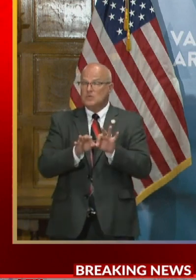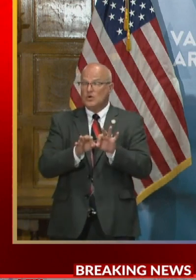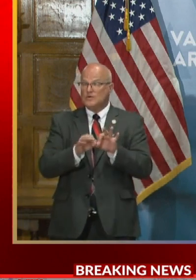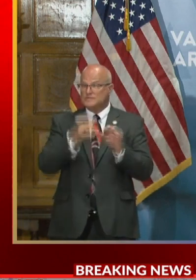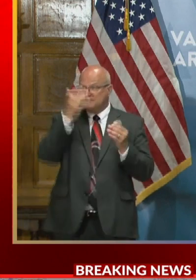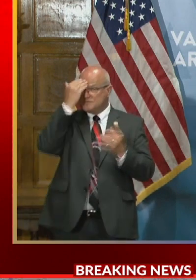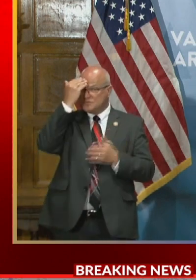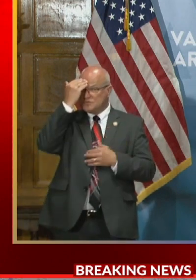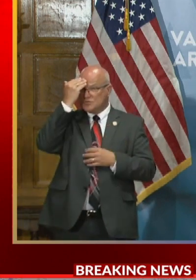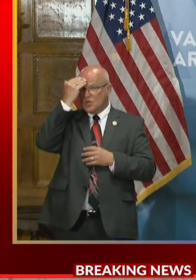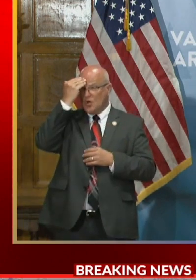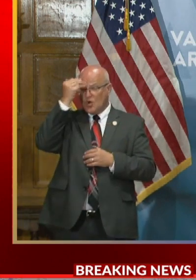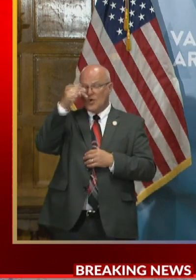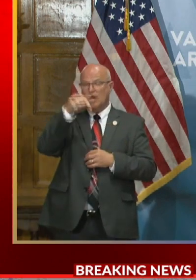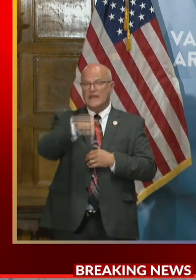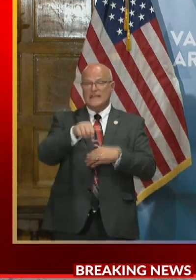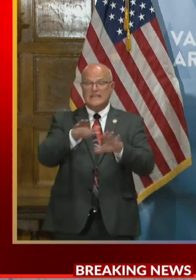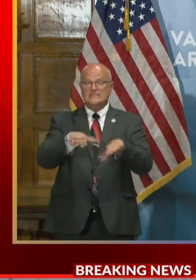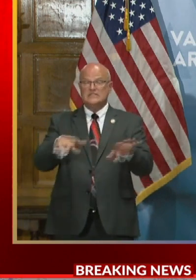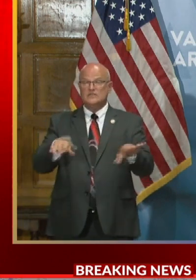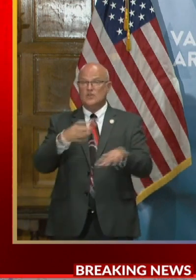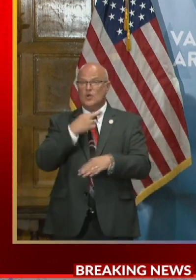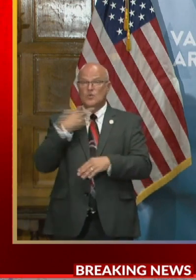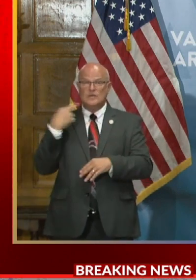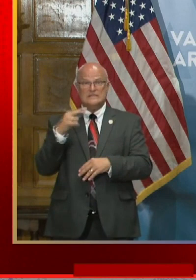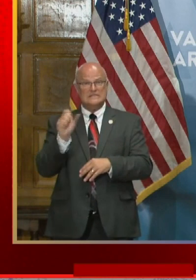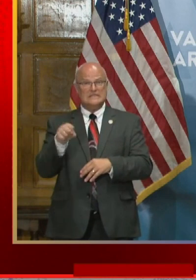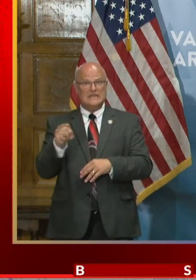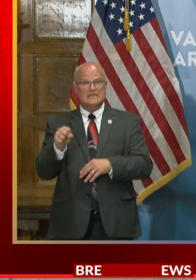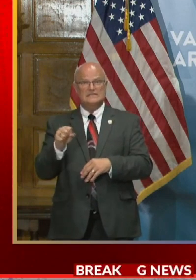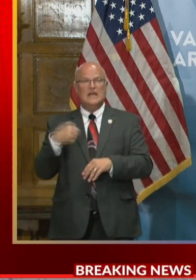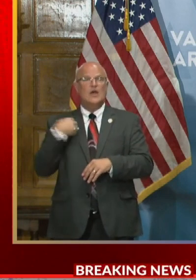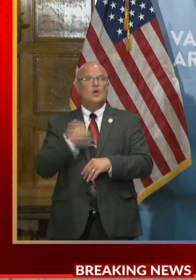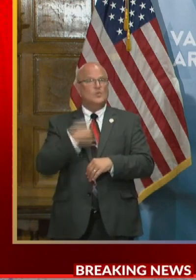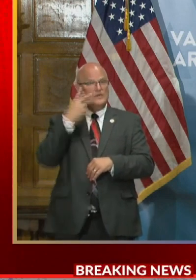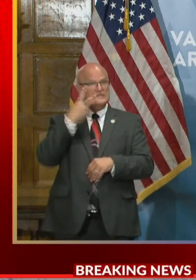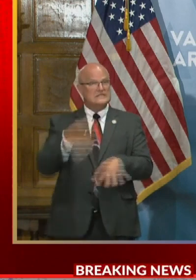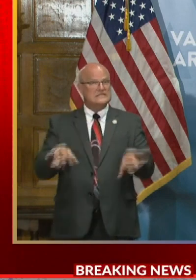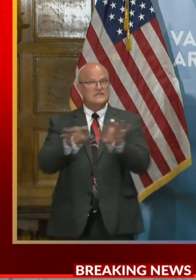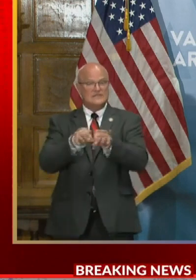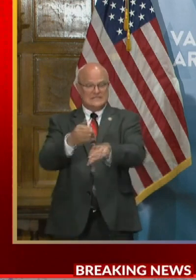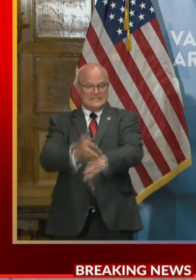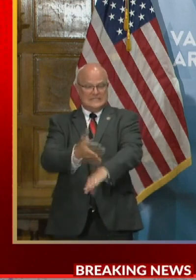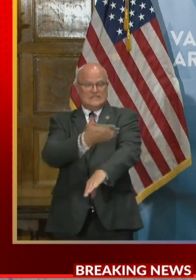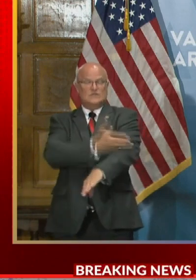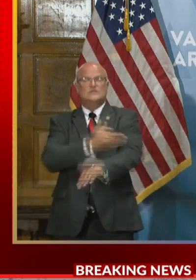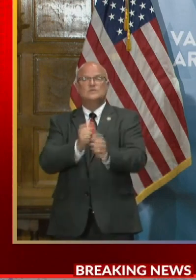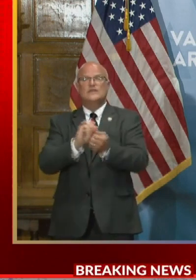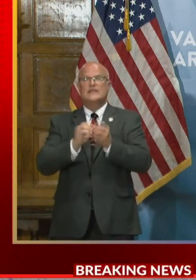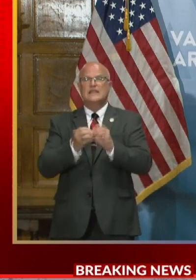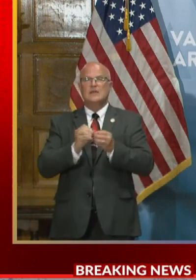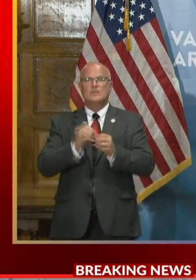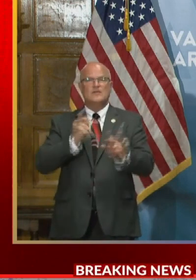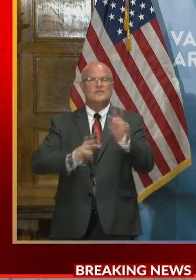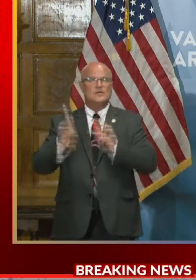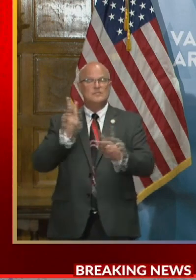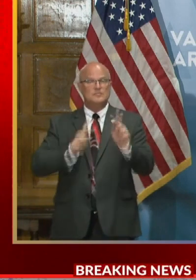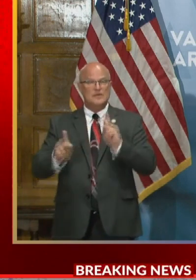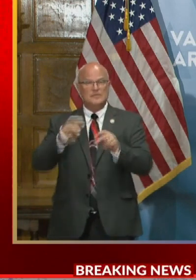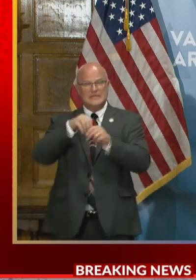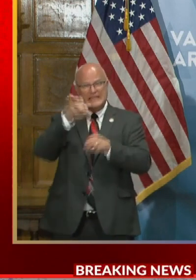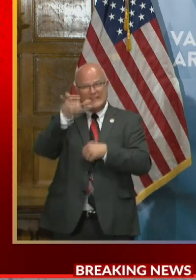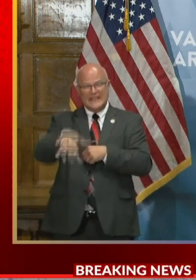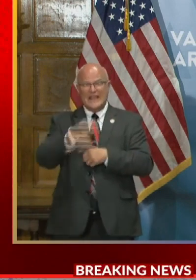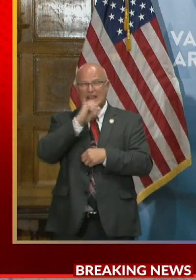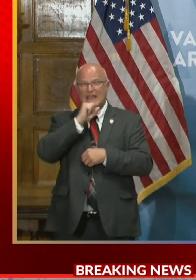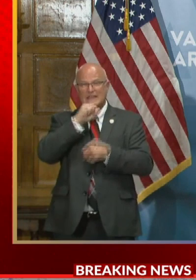that these children are at risk, that we are seeing significant increases in the number of individuals within that